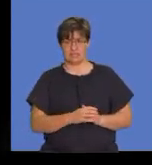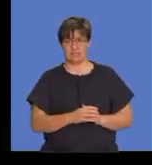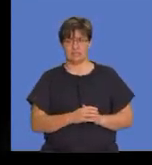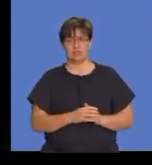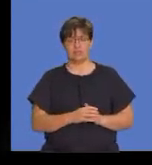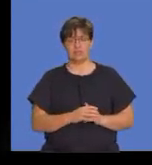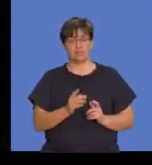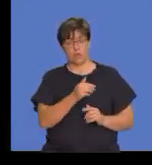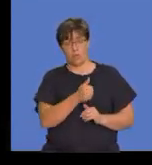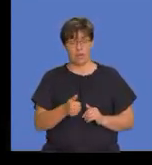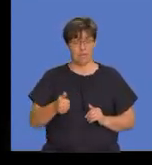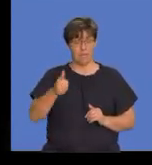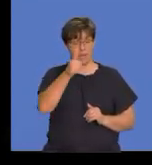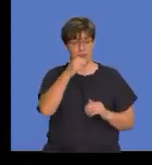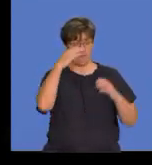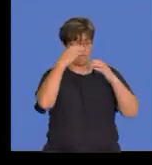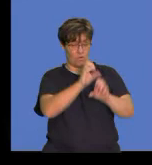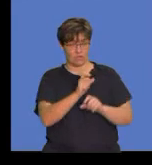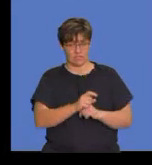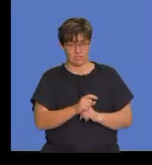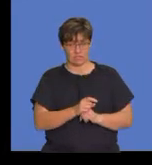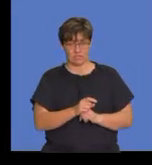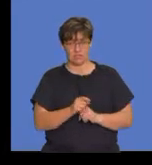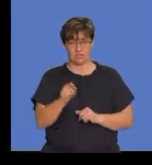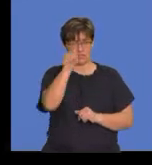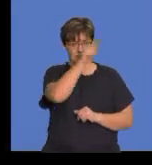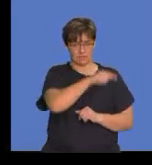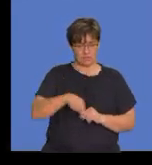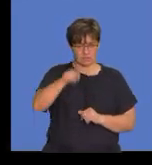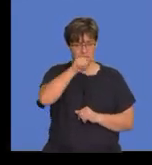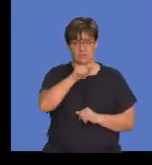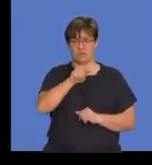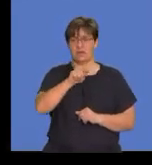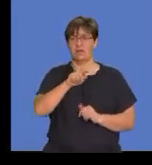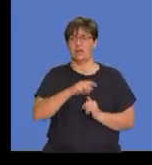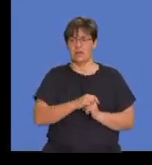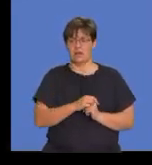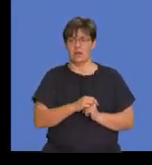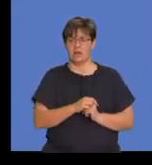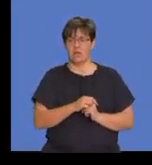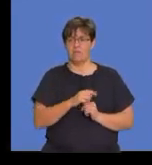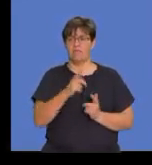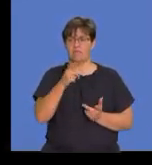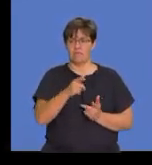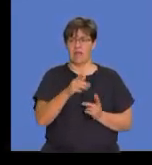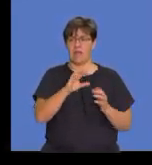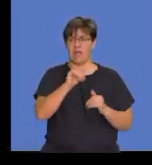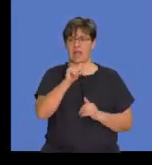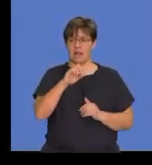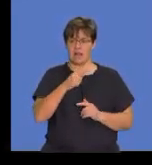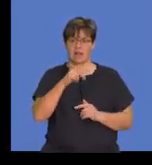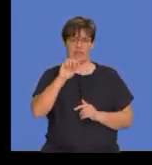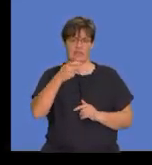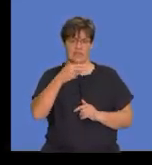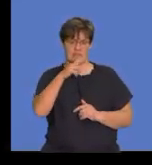theta. So our main focus will be angle theta. That's our frame of